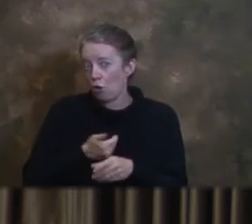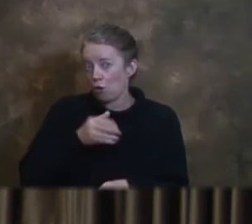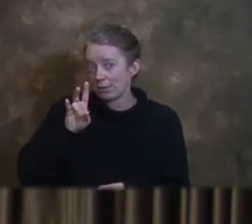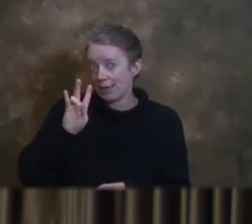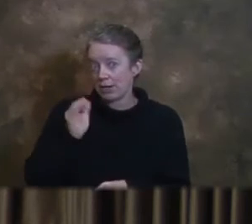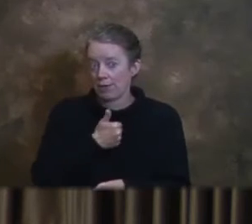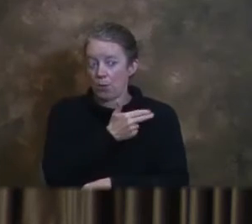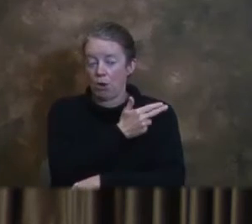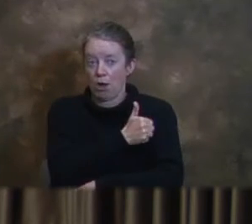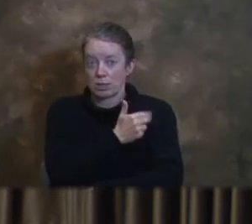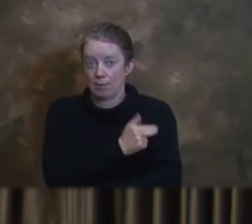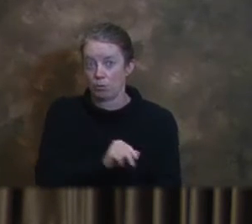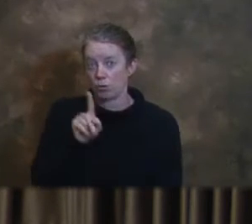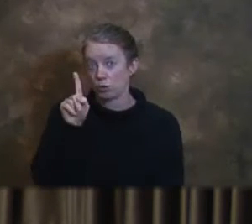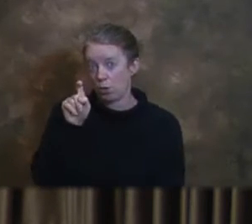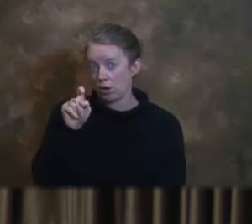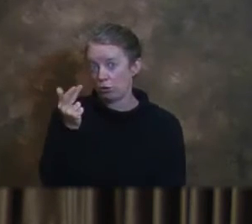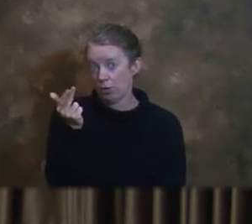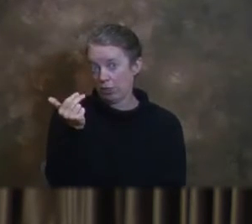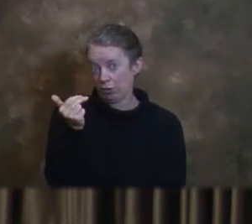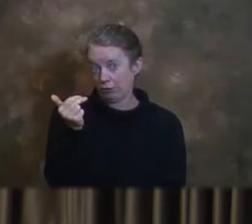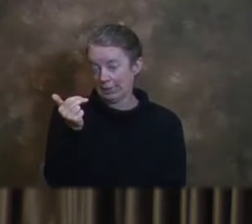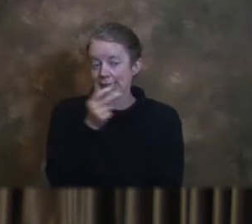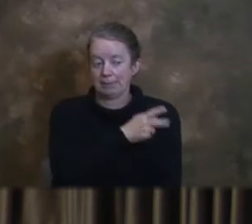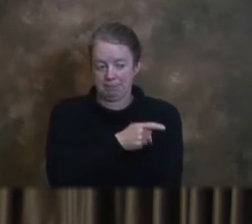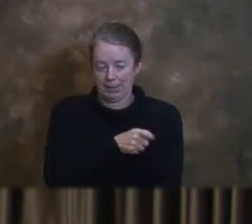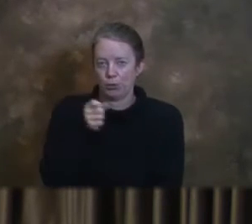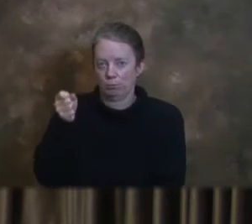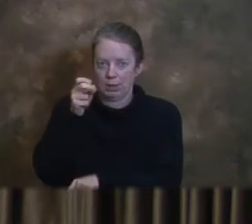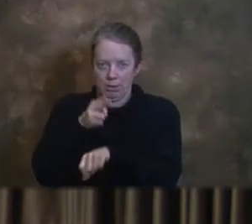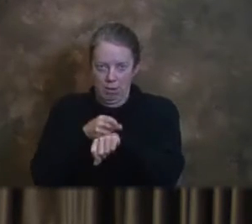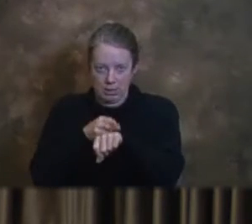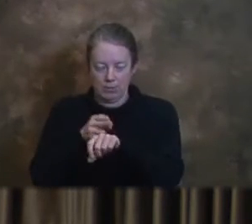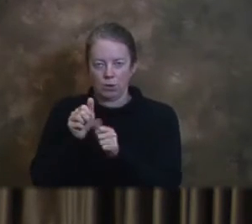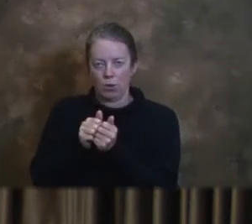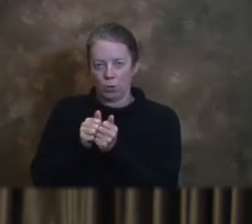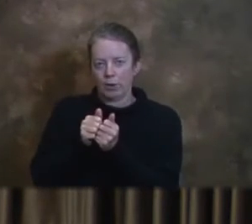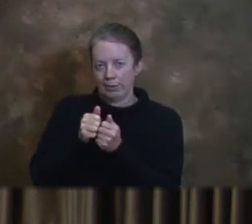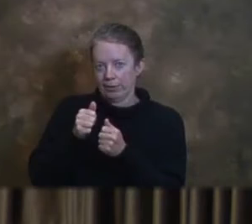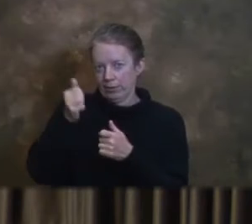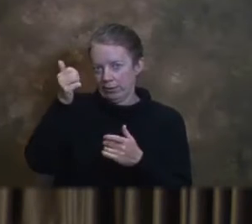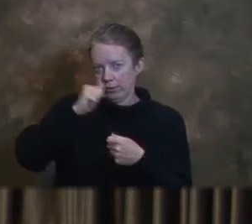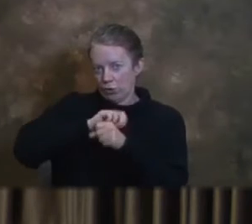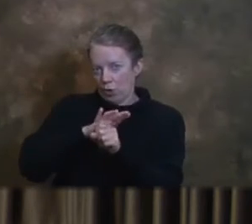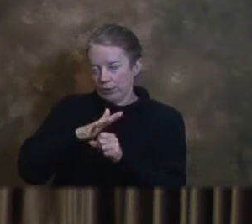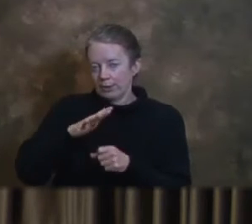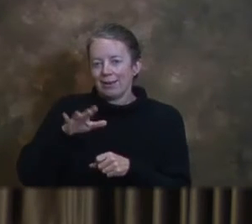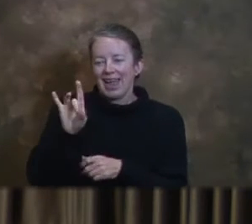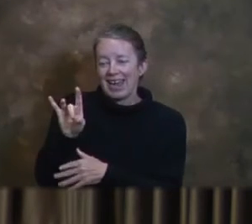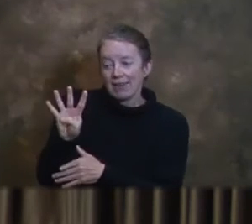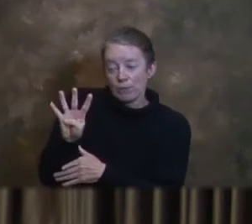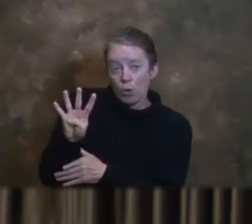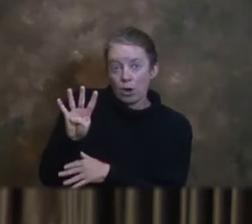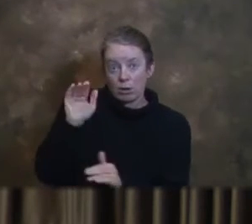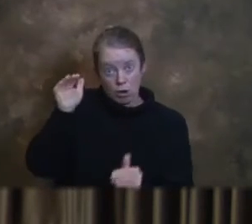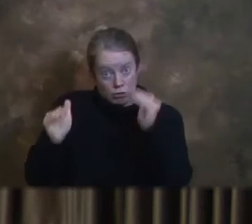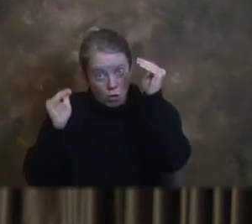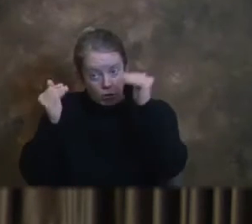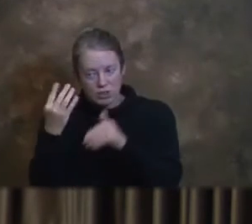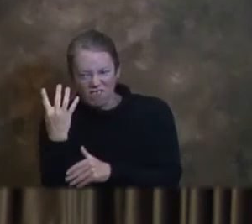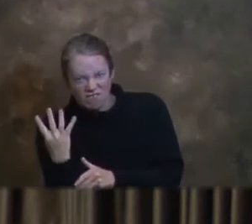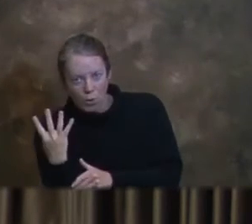was 113 patients hospitalized. 84 of those were adults, and 4 of those were